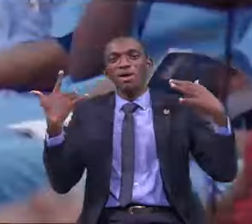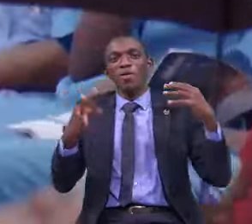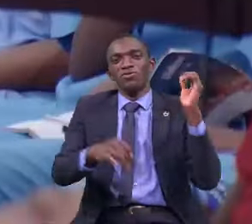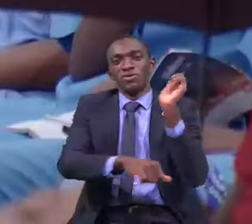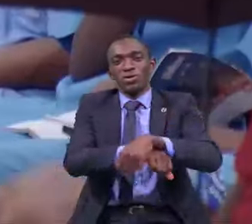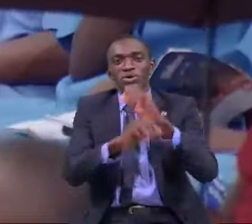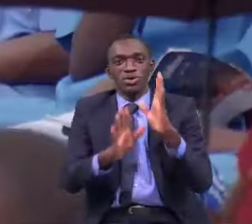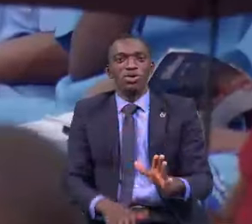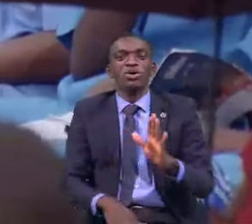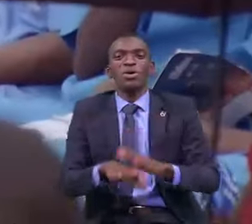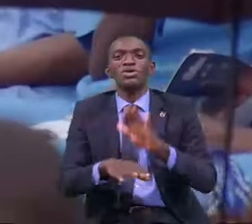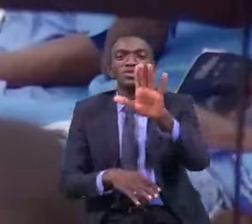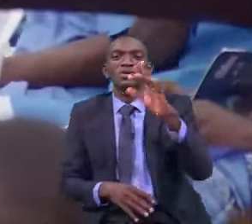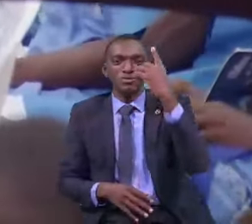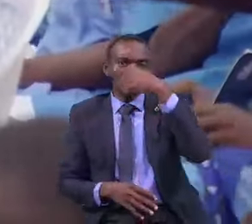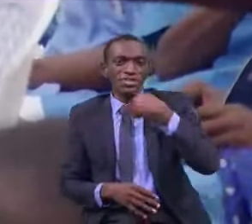face.